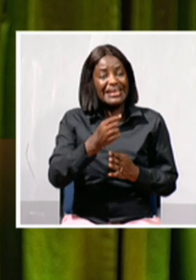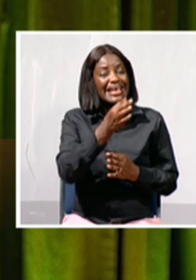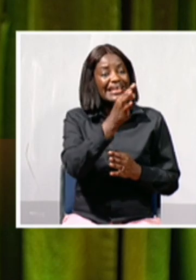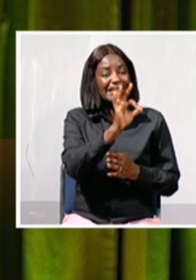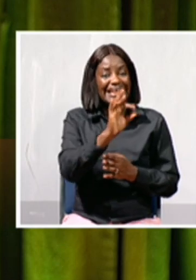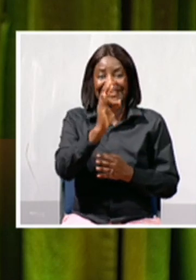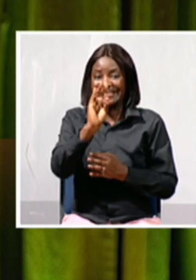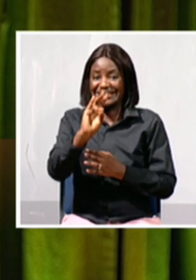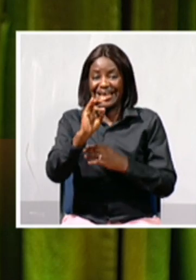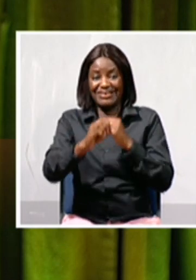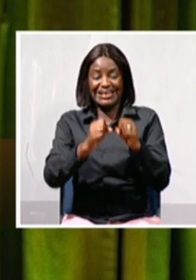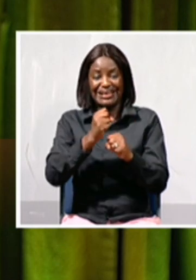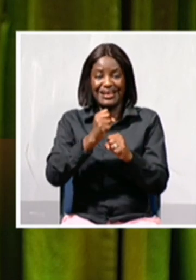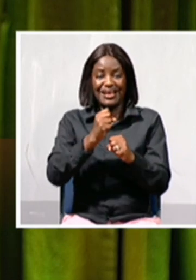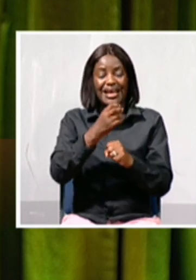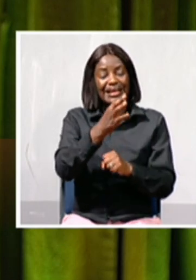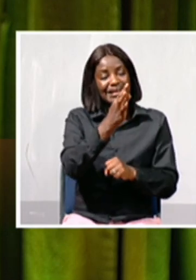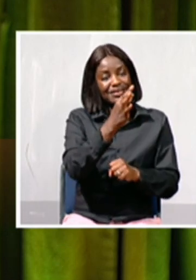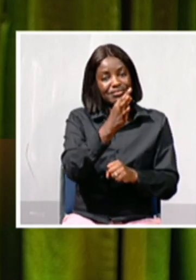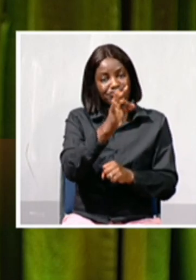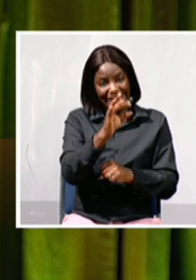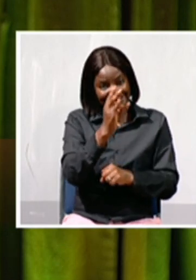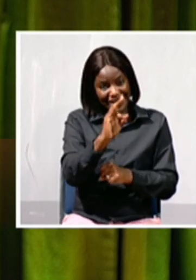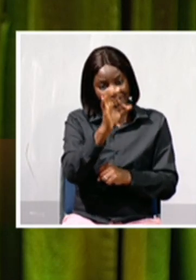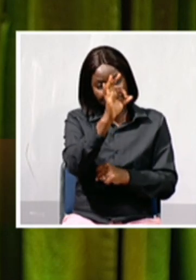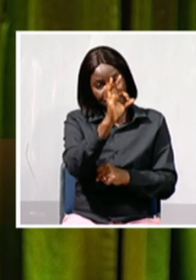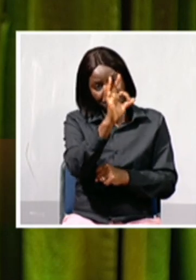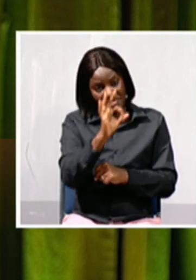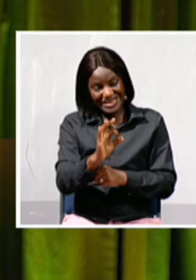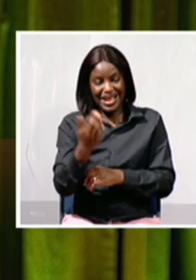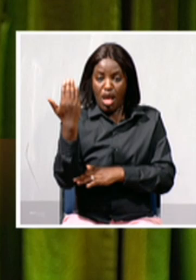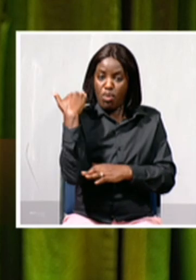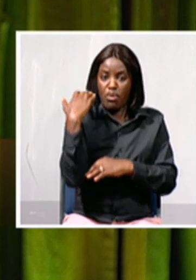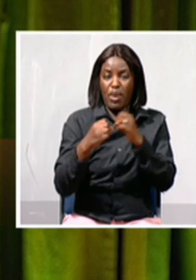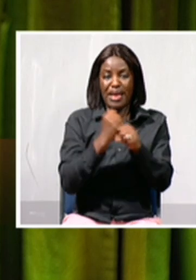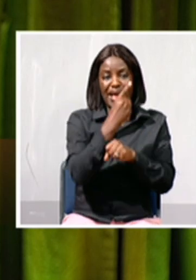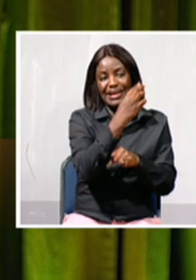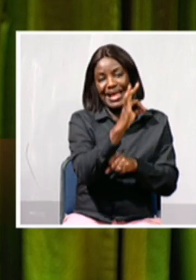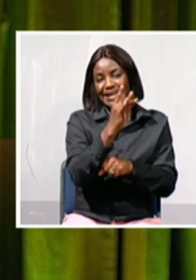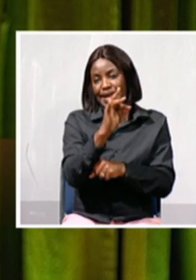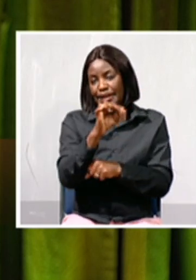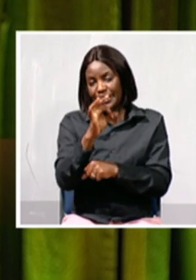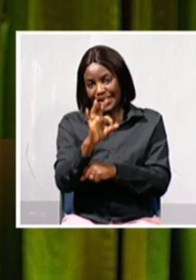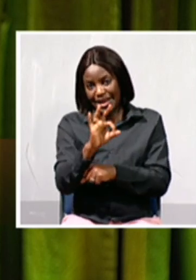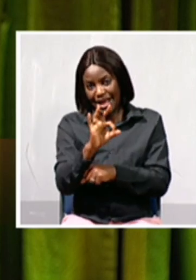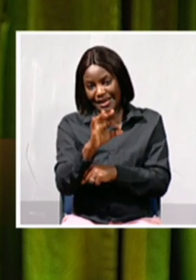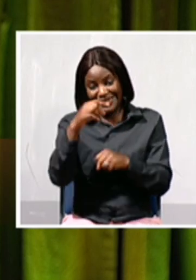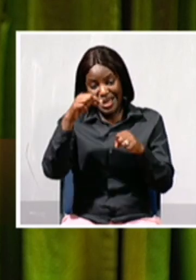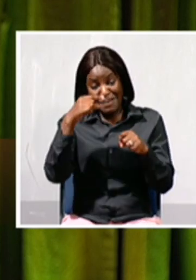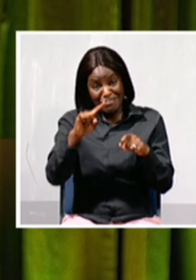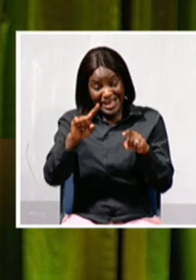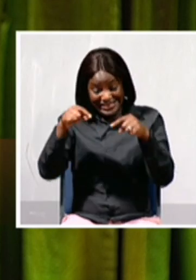then in unprecedented times, but 91% right now speaks to